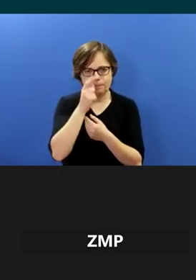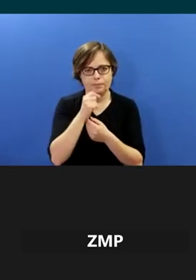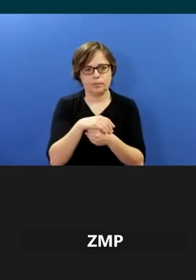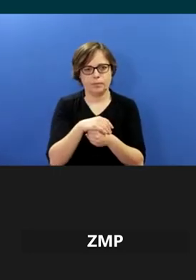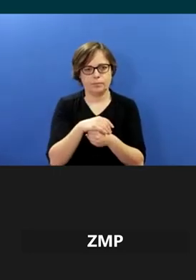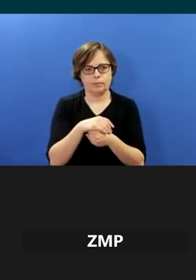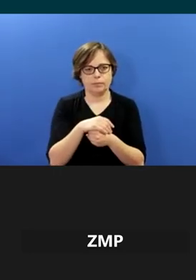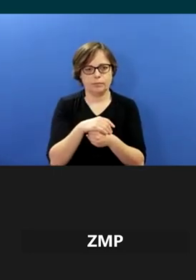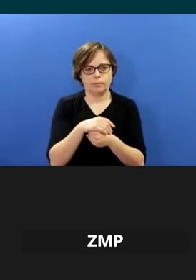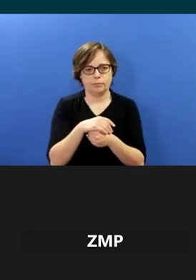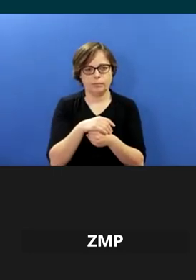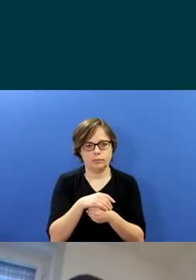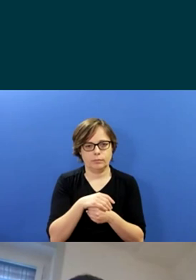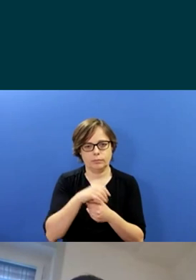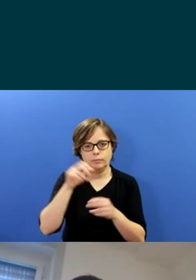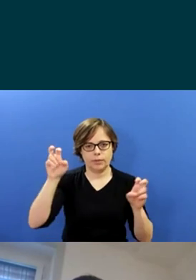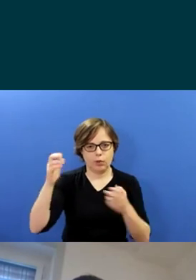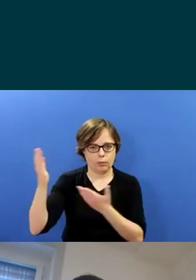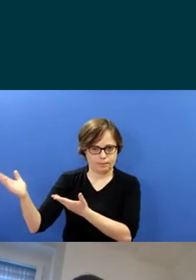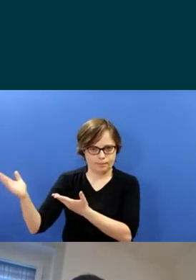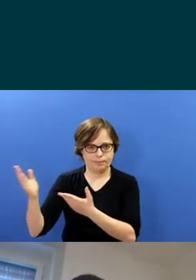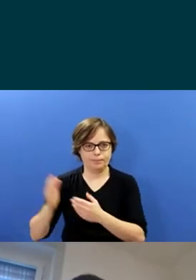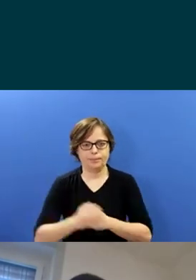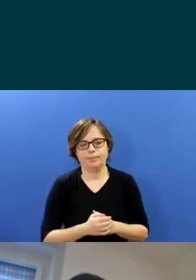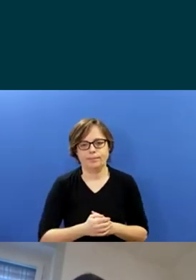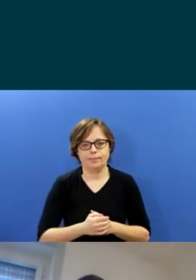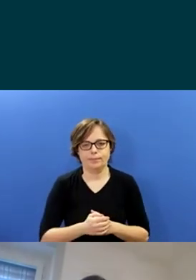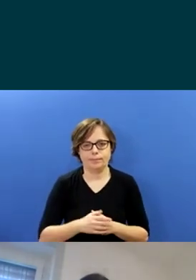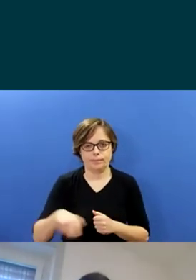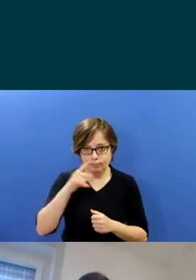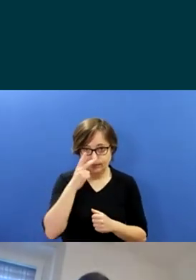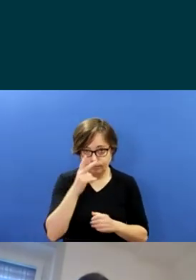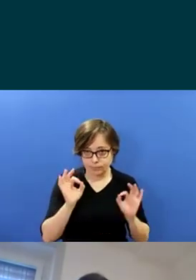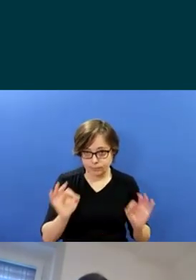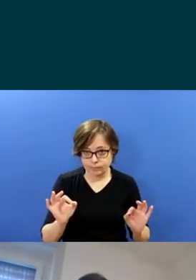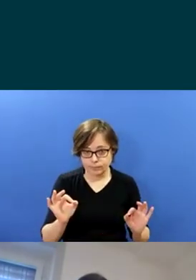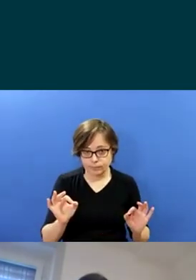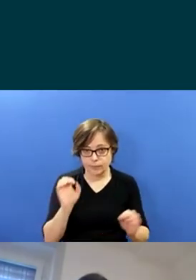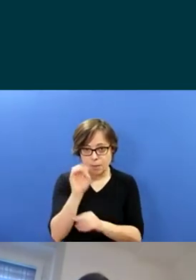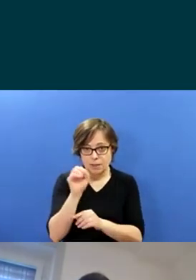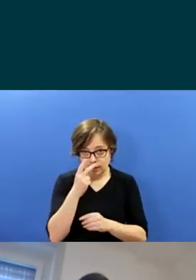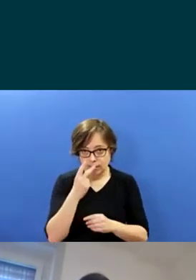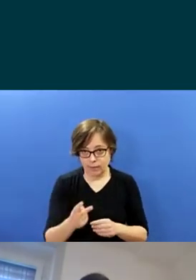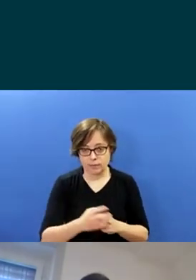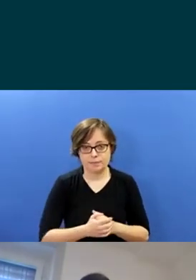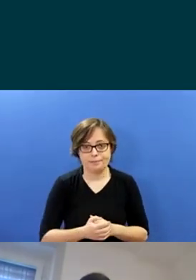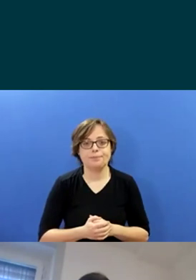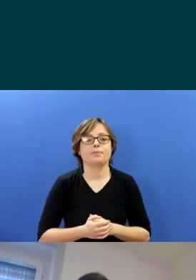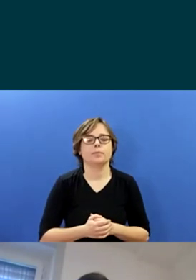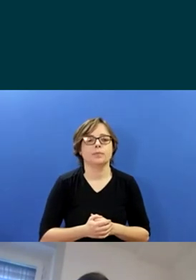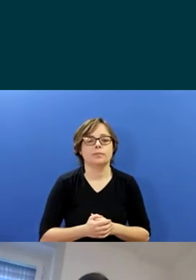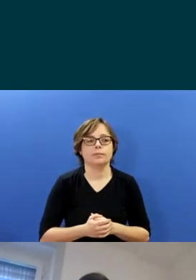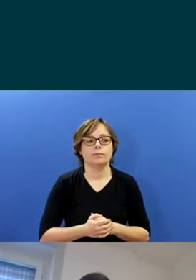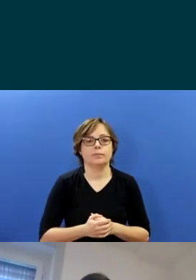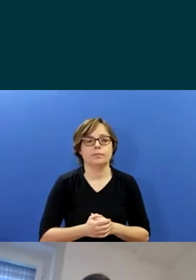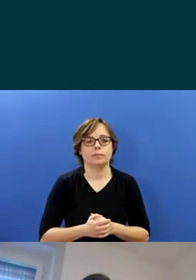full screen visual on my presentation? Yes. That's Yes. perfect. Thank